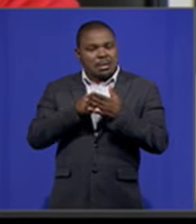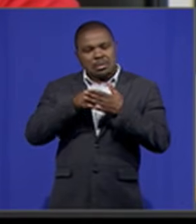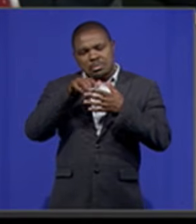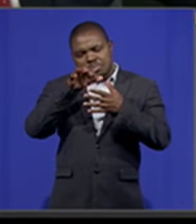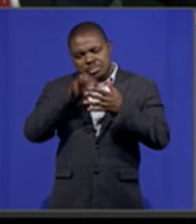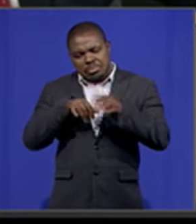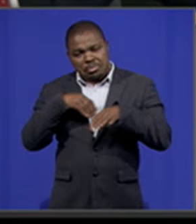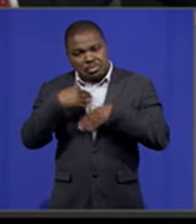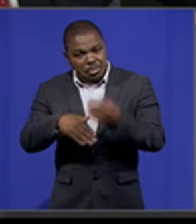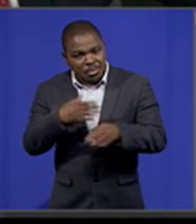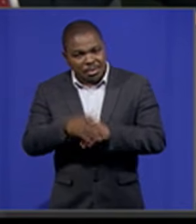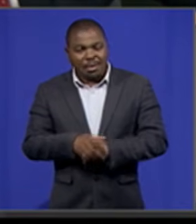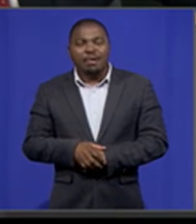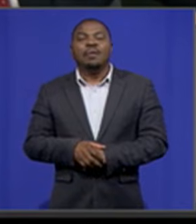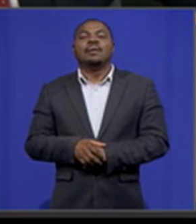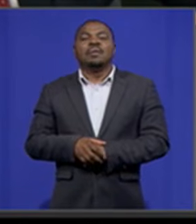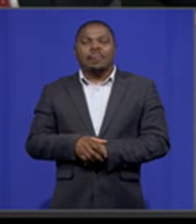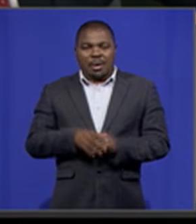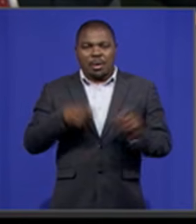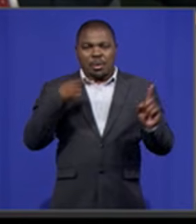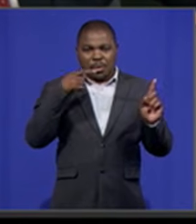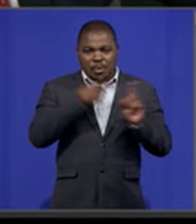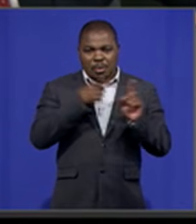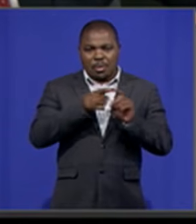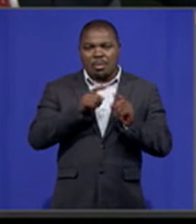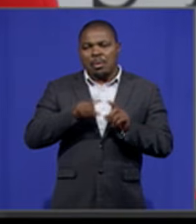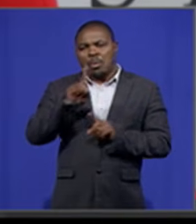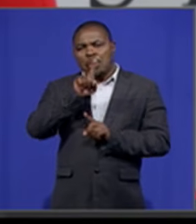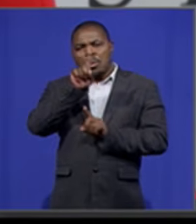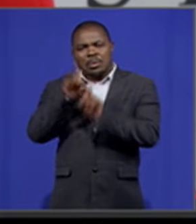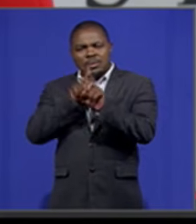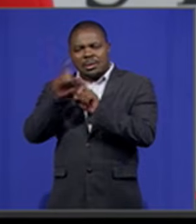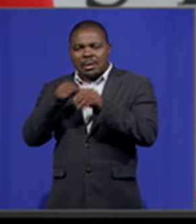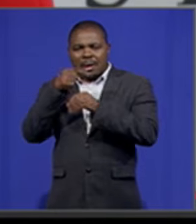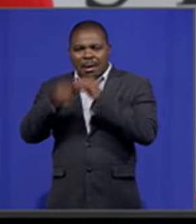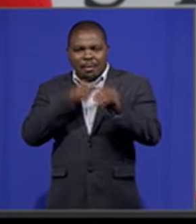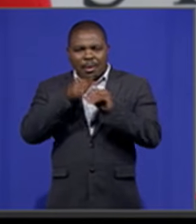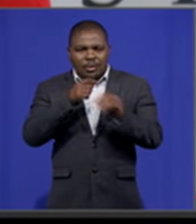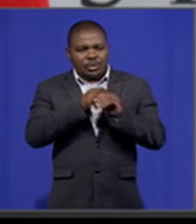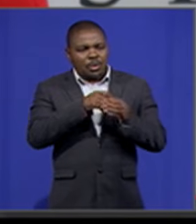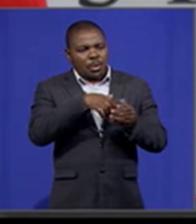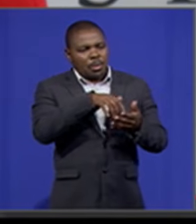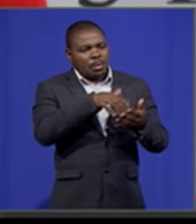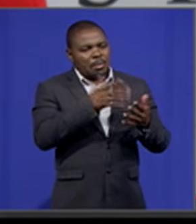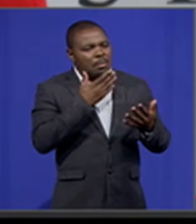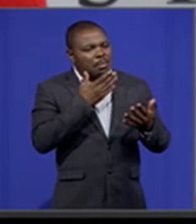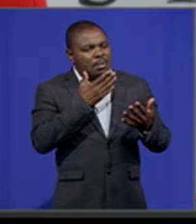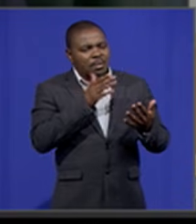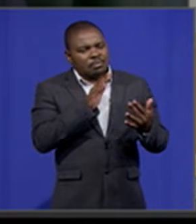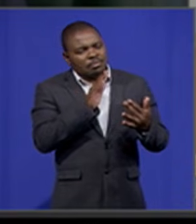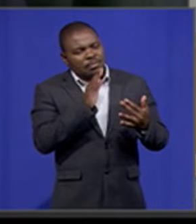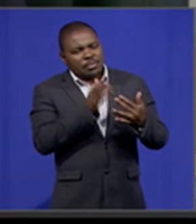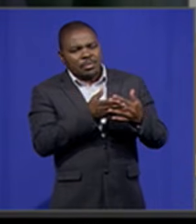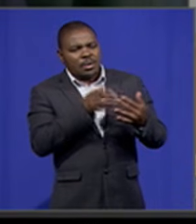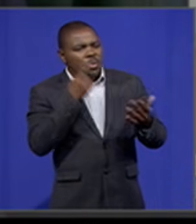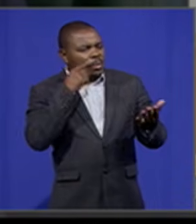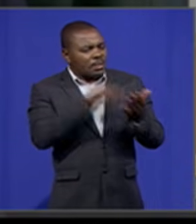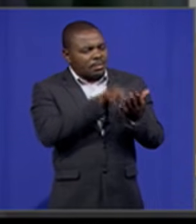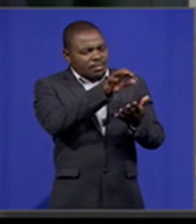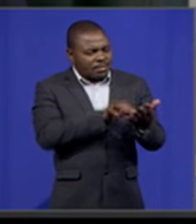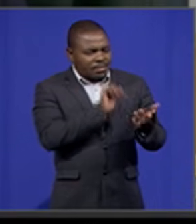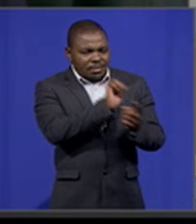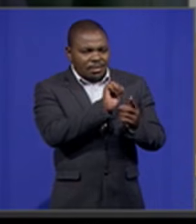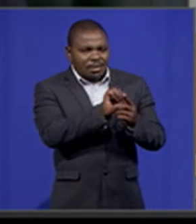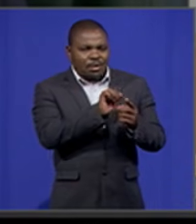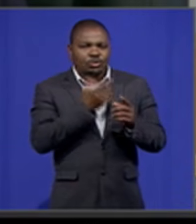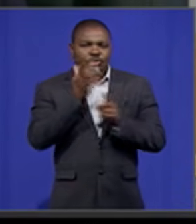go bile molaleng gore Mokgotsi o ba sa nyake go araba dipotšišo tšeo di nepilego go tšweletša bofokodi bja bohlatse bja gagwe be o bolaetšago gore o bile le kamano